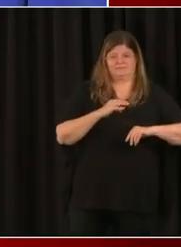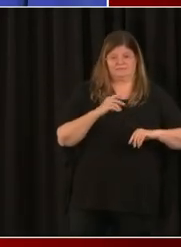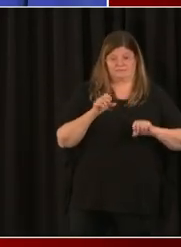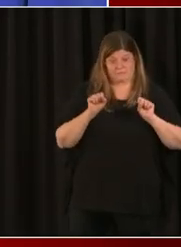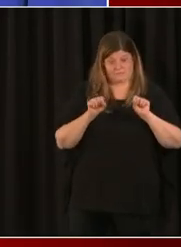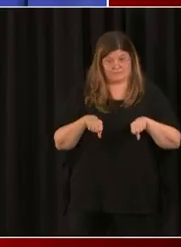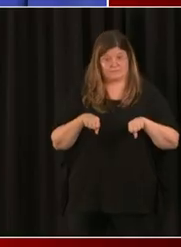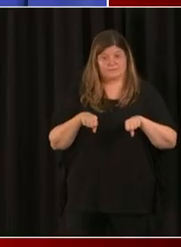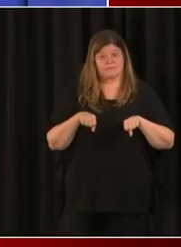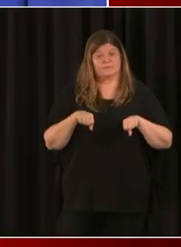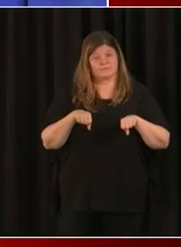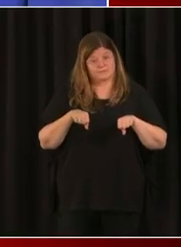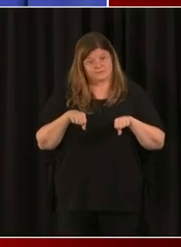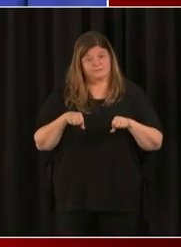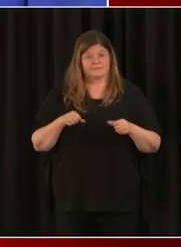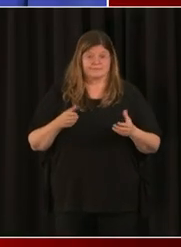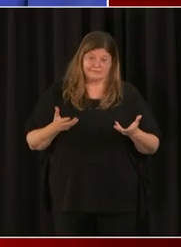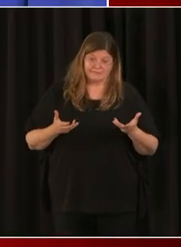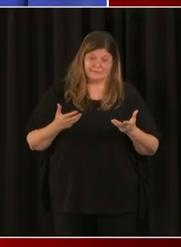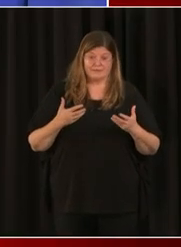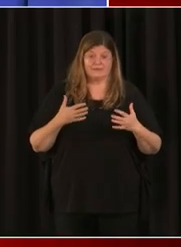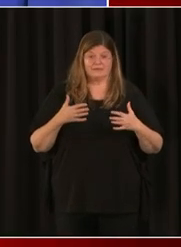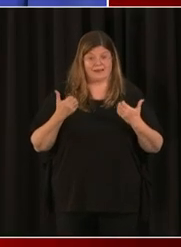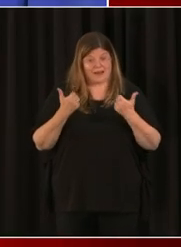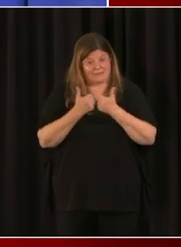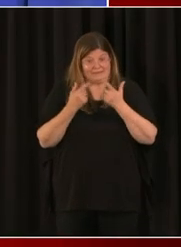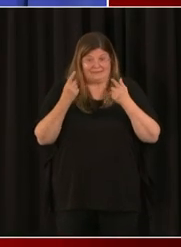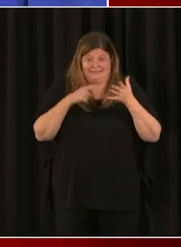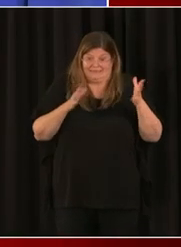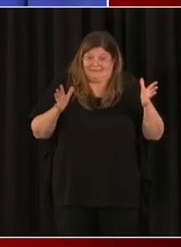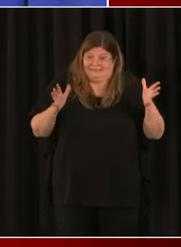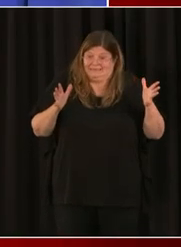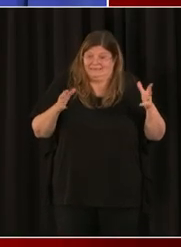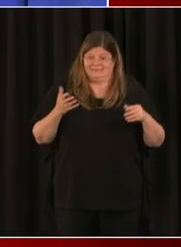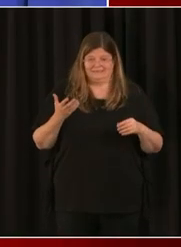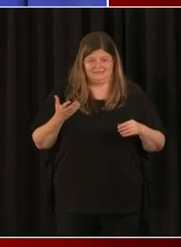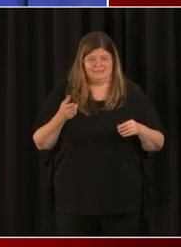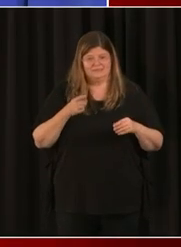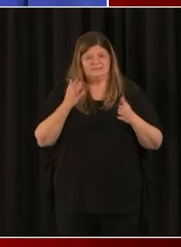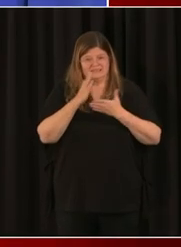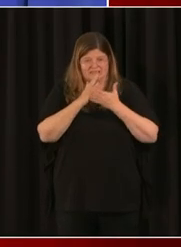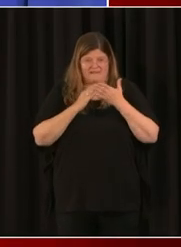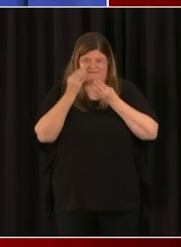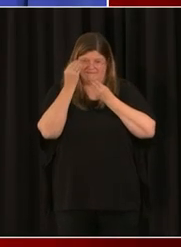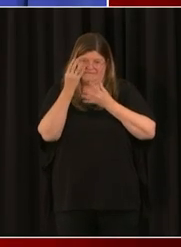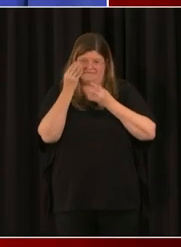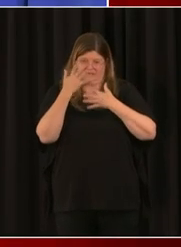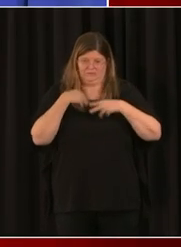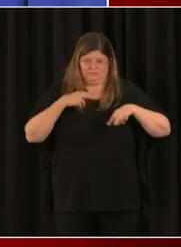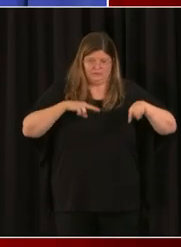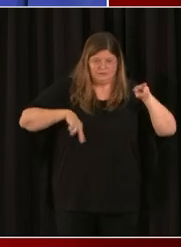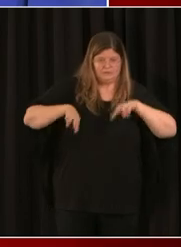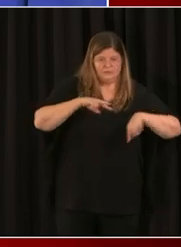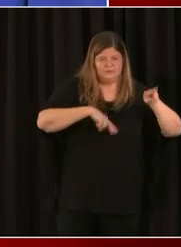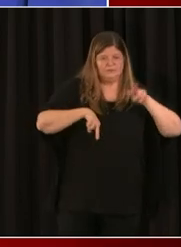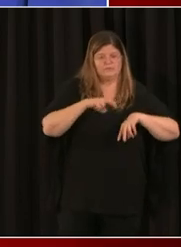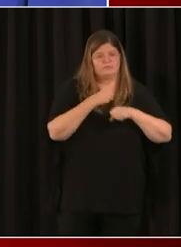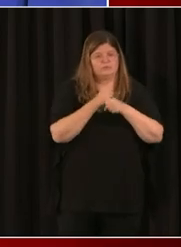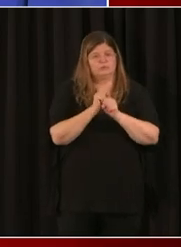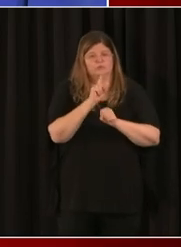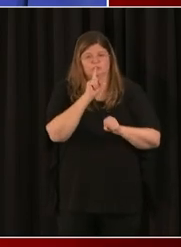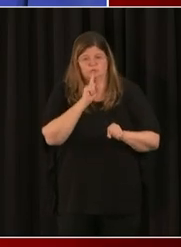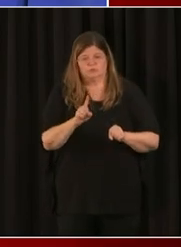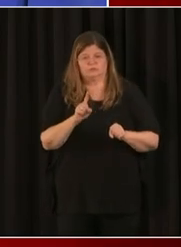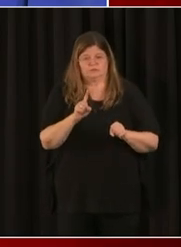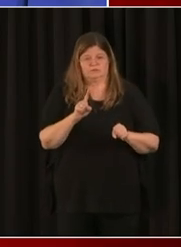could be very much a game day assessment. Right now, with some of the intelligence that we're looking at, we want to make sure